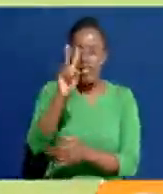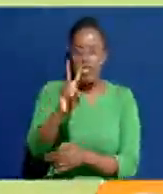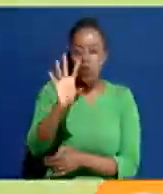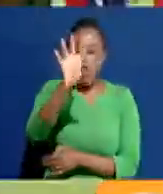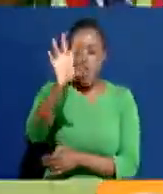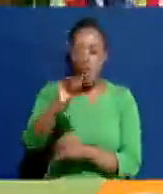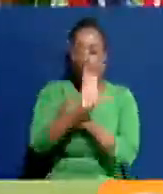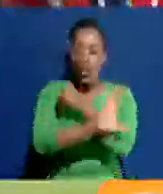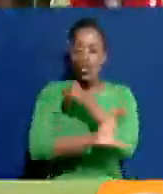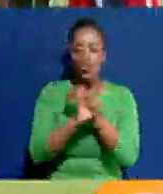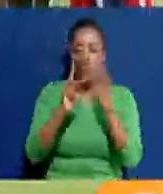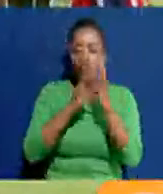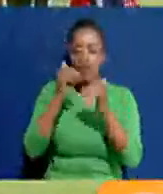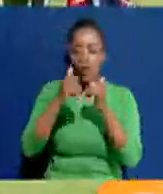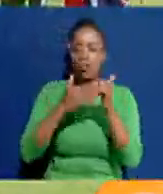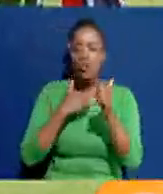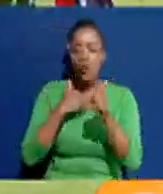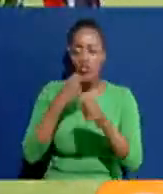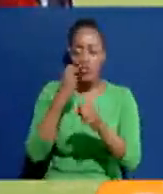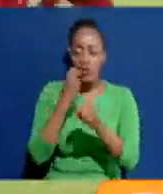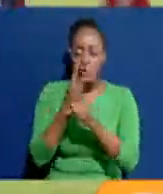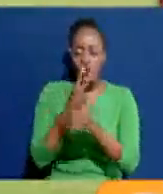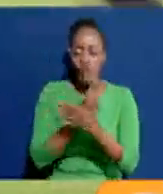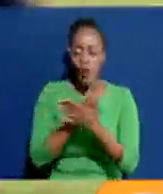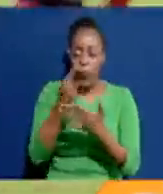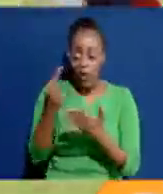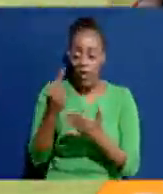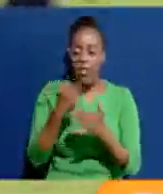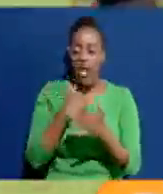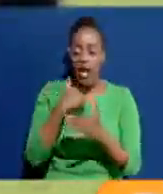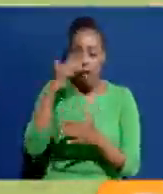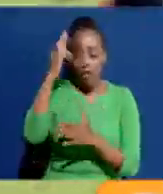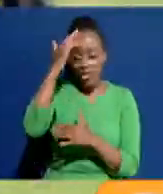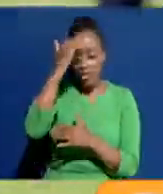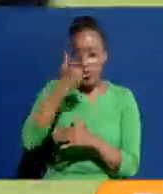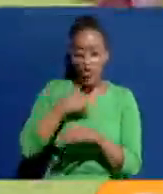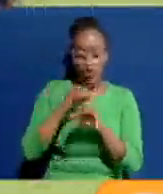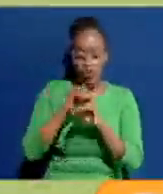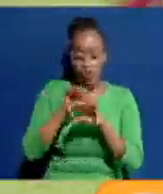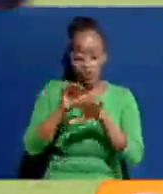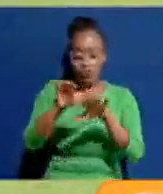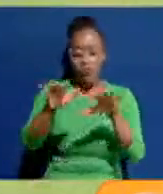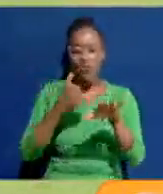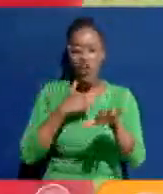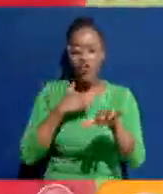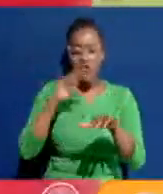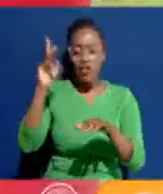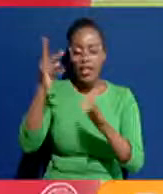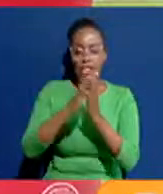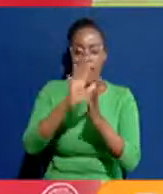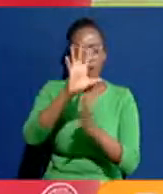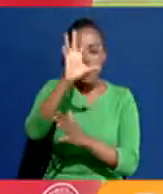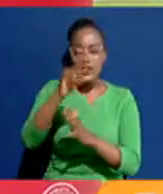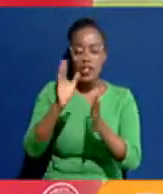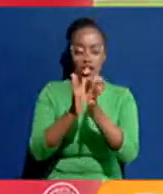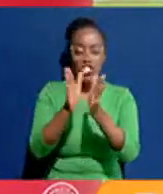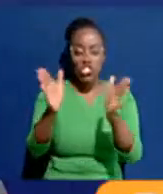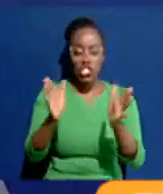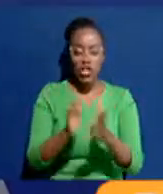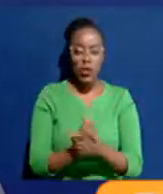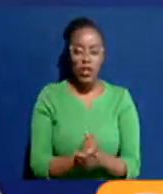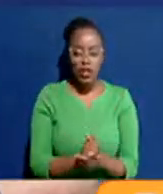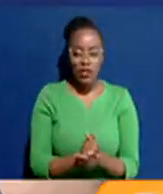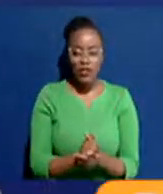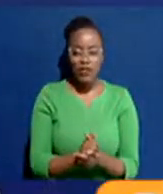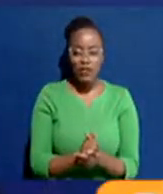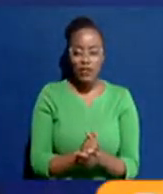country for the project that will run for 12 weeks. There's a reason why the NFL is spreading its tentacles to Kenya and Africa at large.